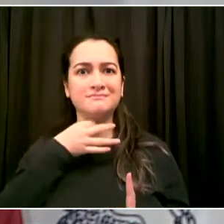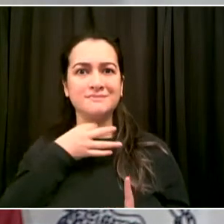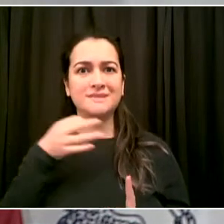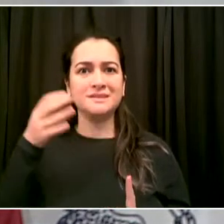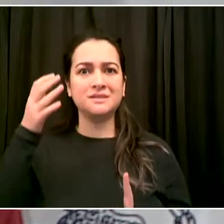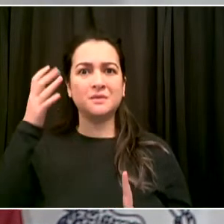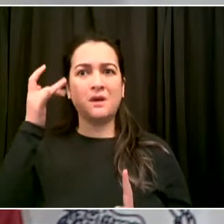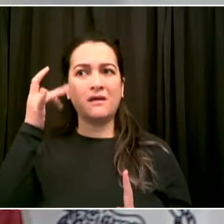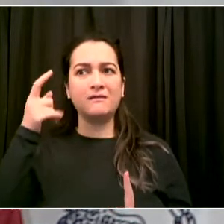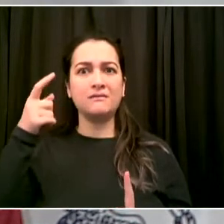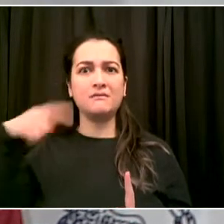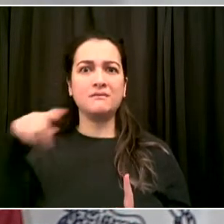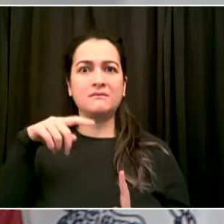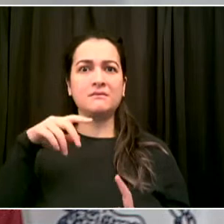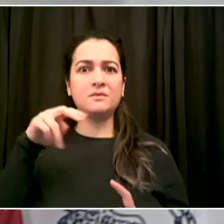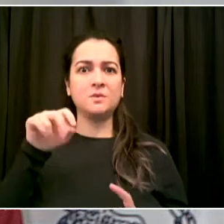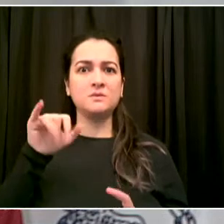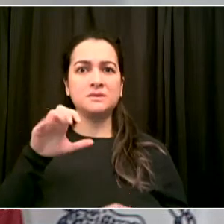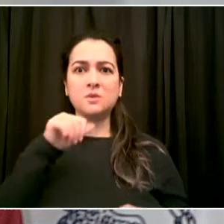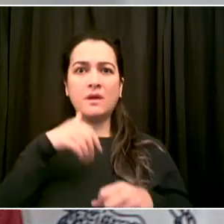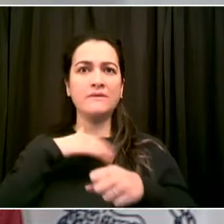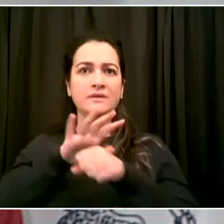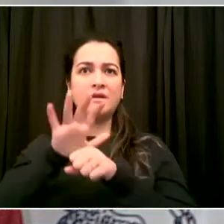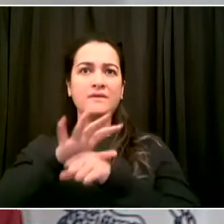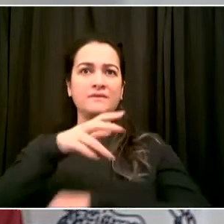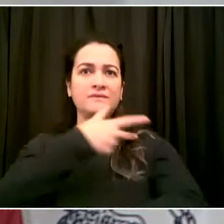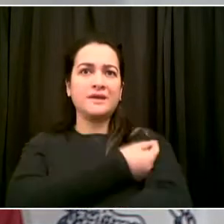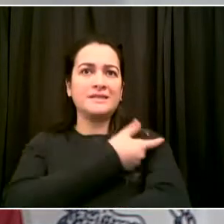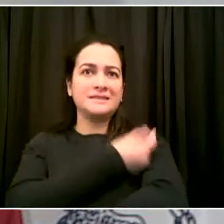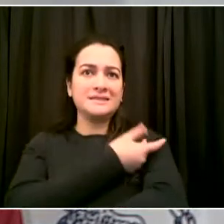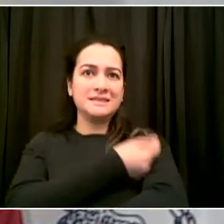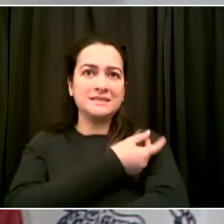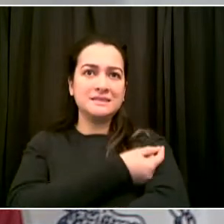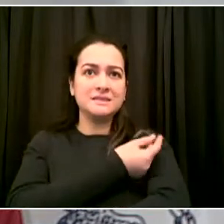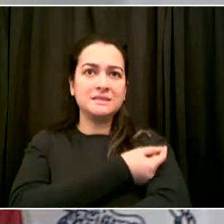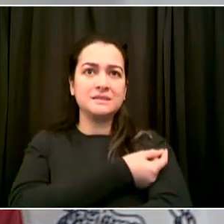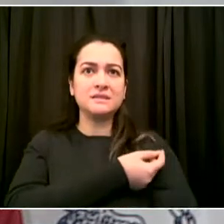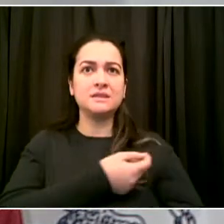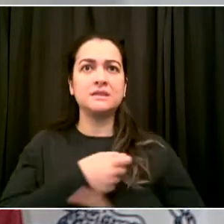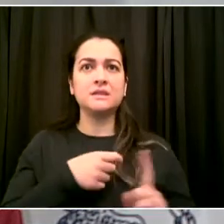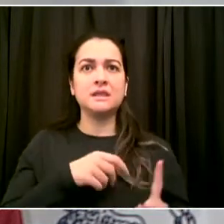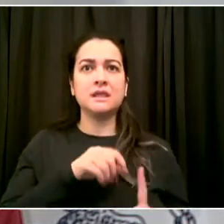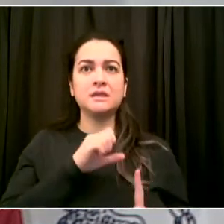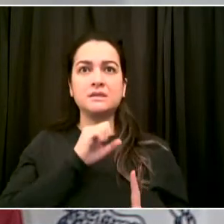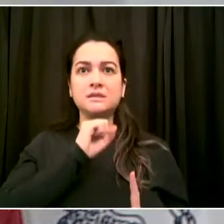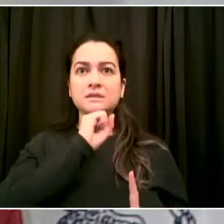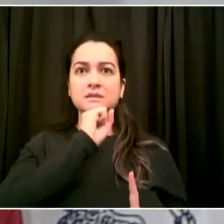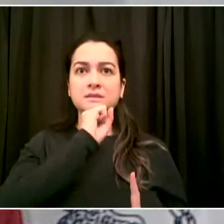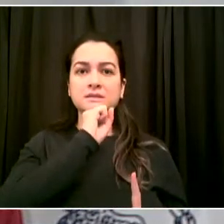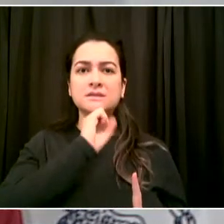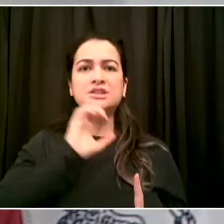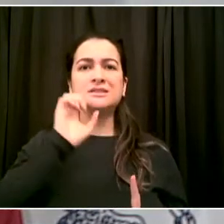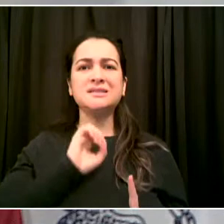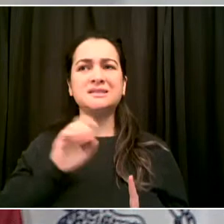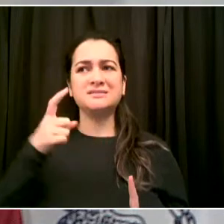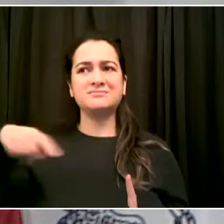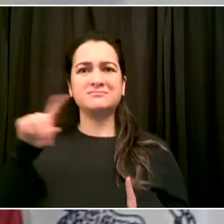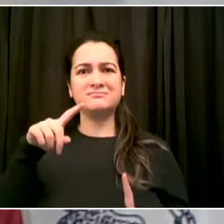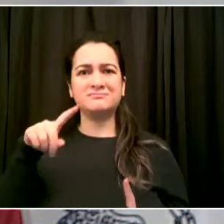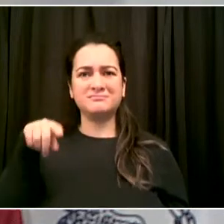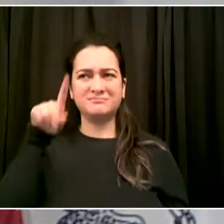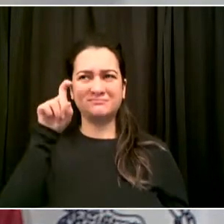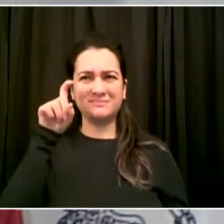COVID, and give us shots? Why doesn't, instead of you establishing a